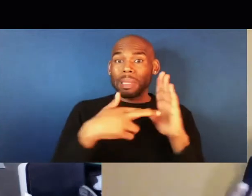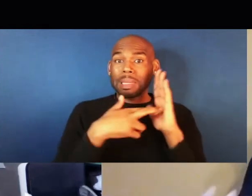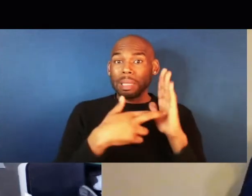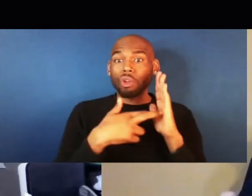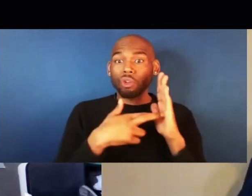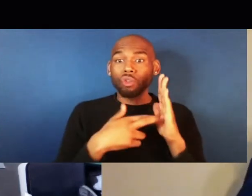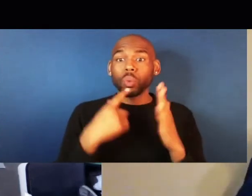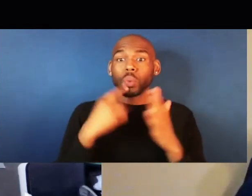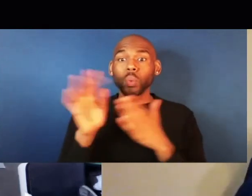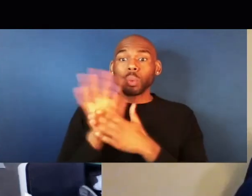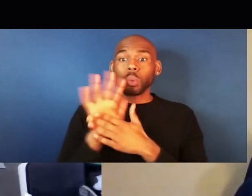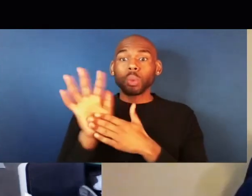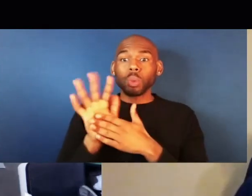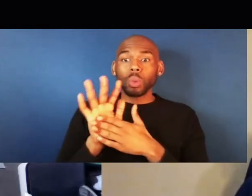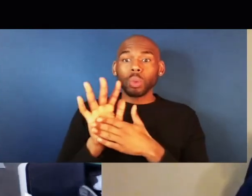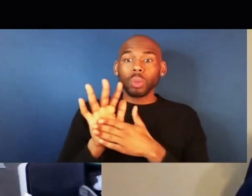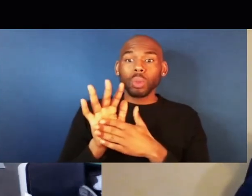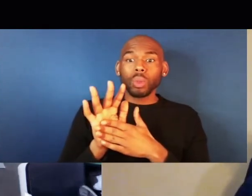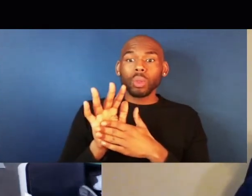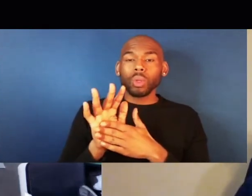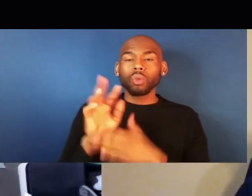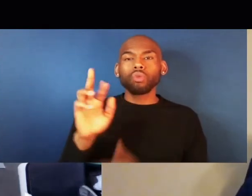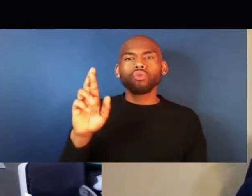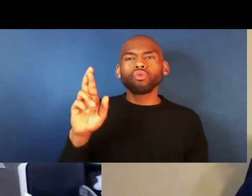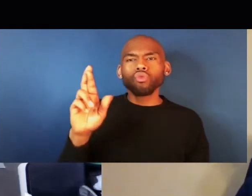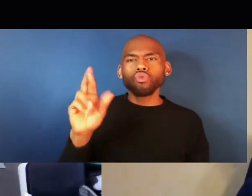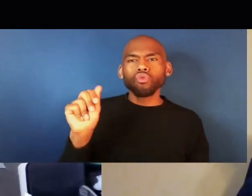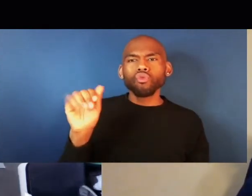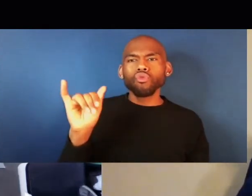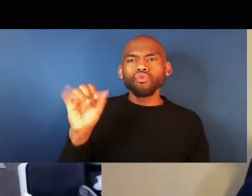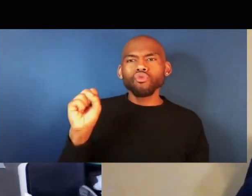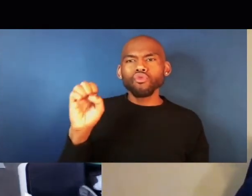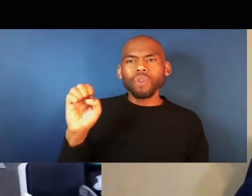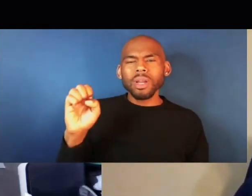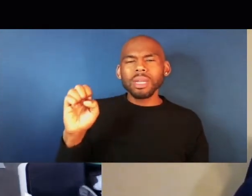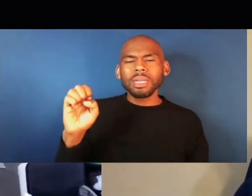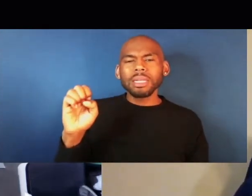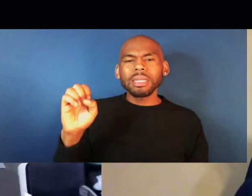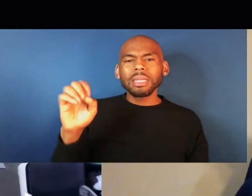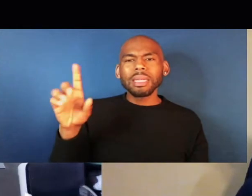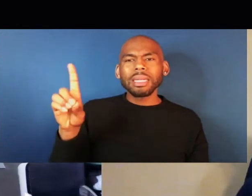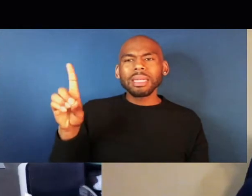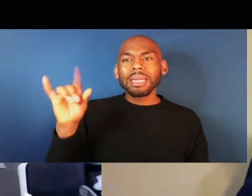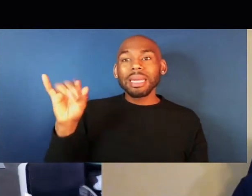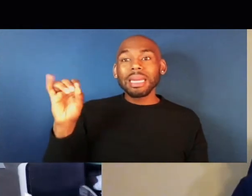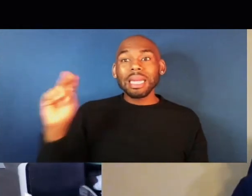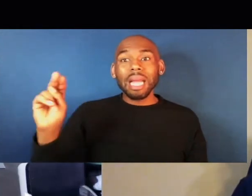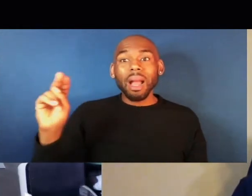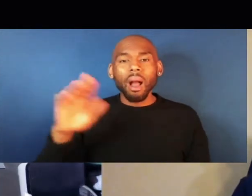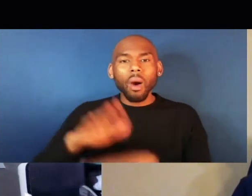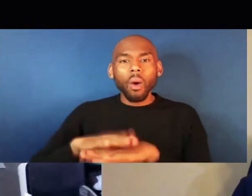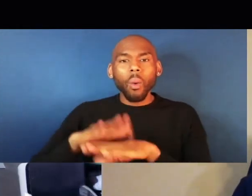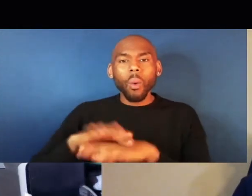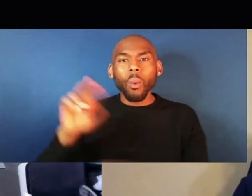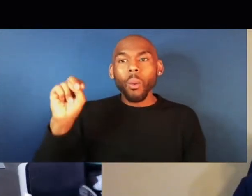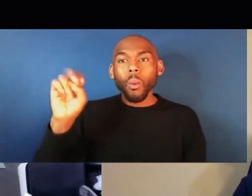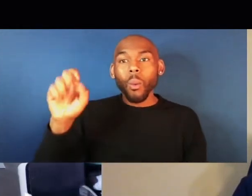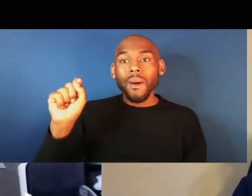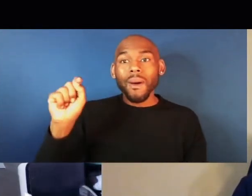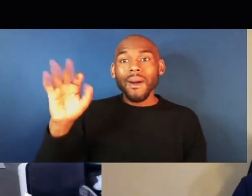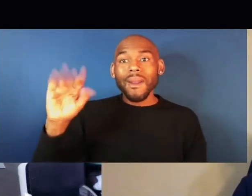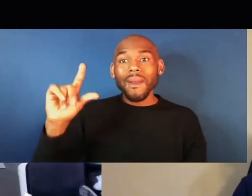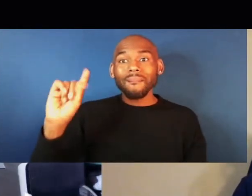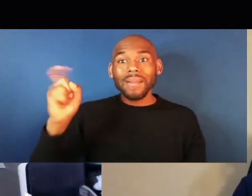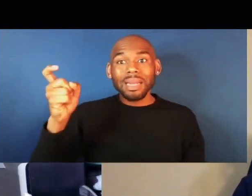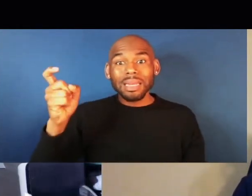one a good representation that is that movie Blazin on Netflix. Yes, in the 80s, I used